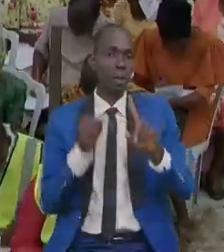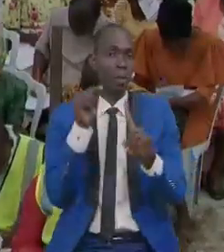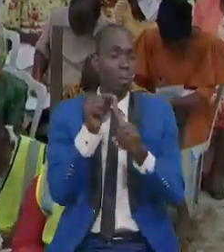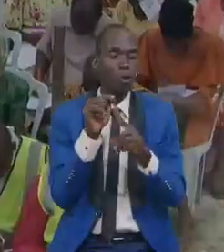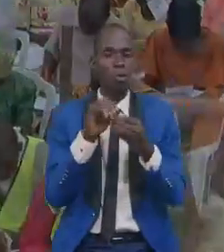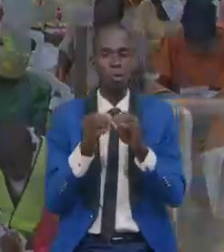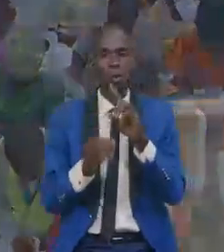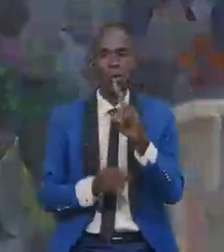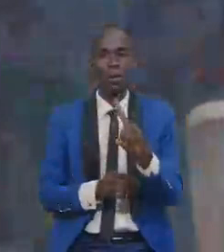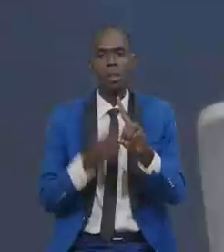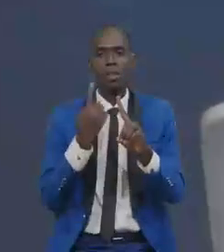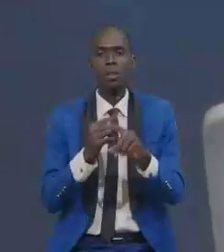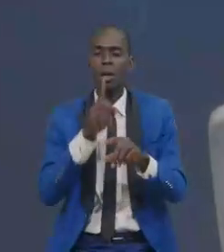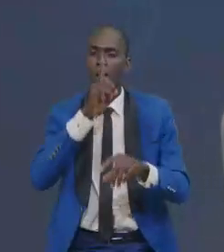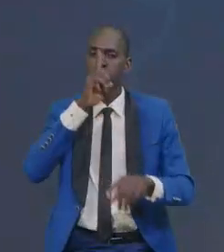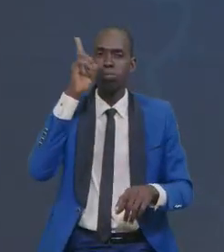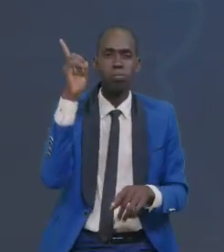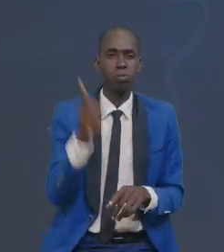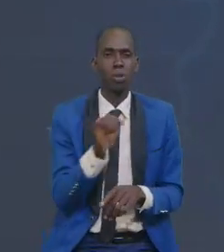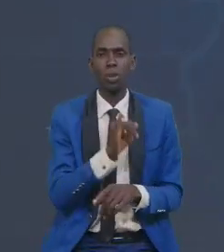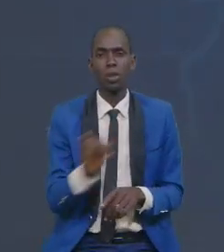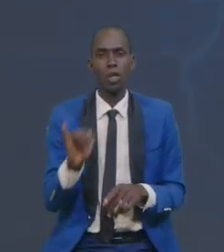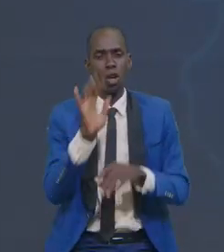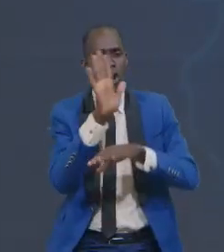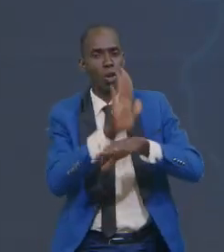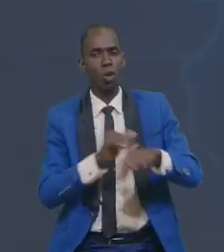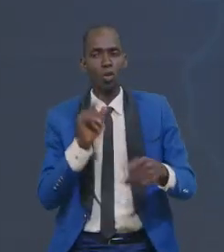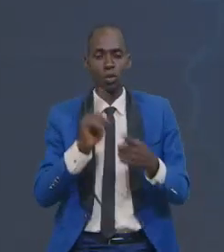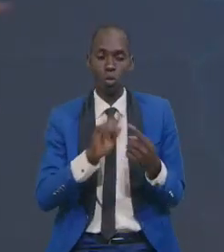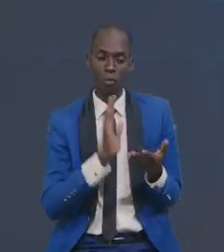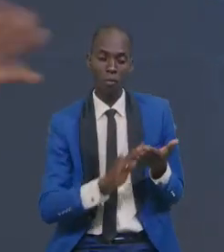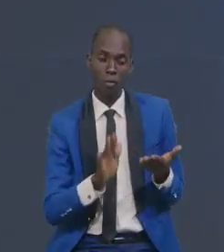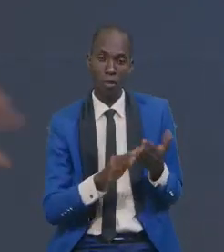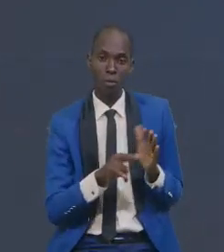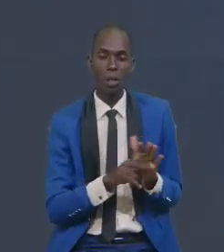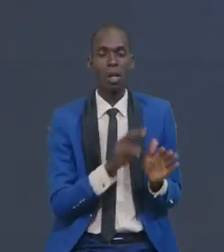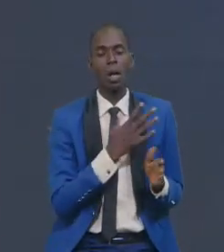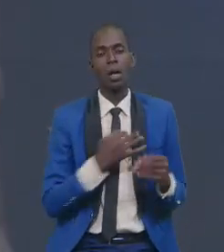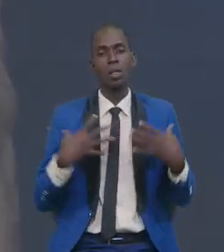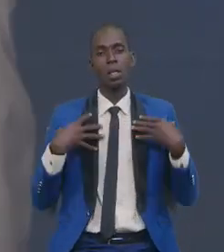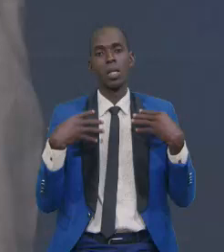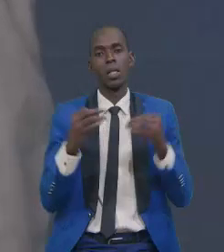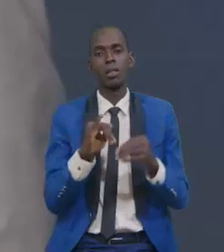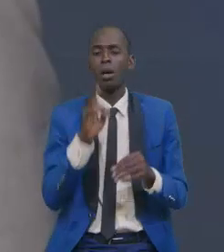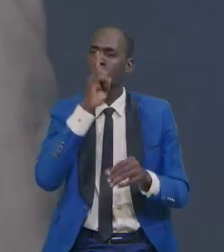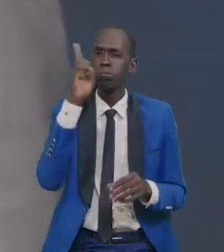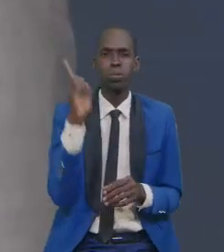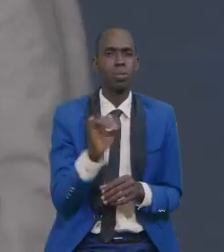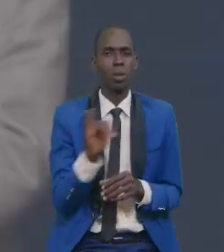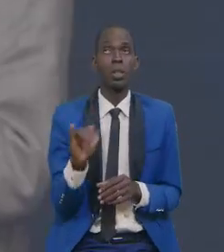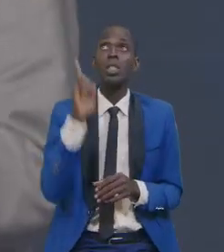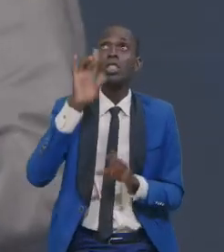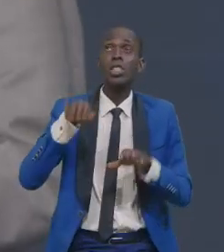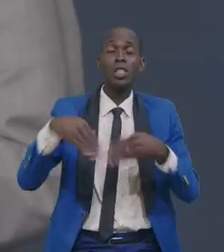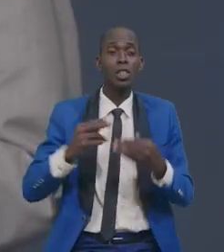the assuring call to forgiveness and healing. Assuring, assuring. He gives us assurance,